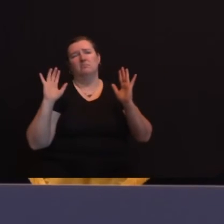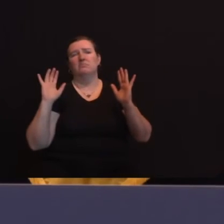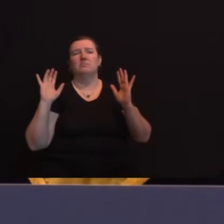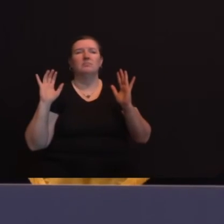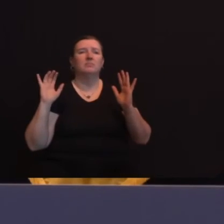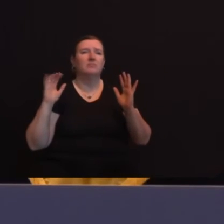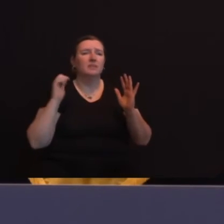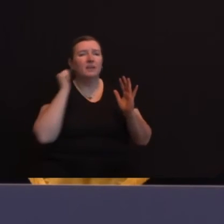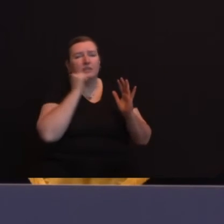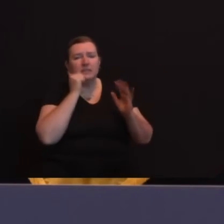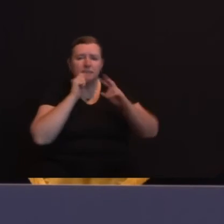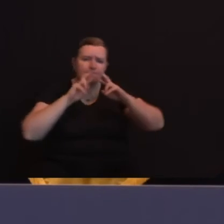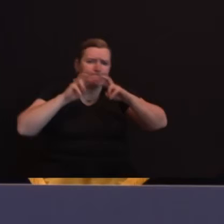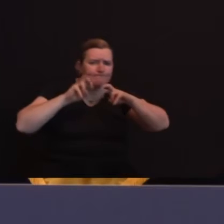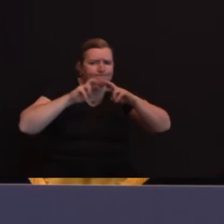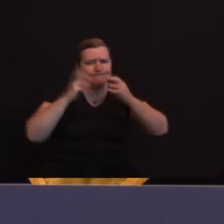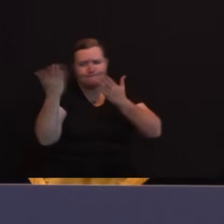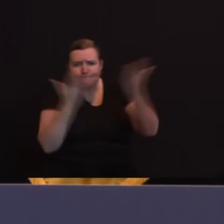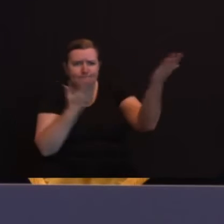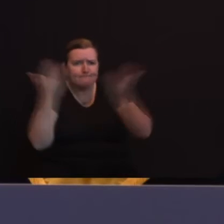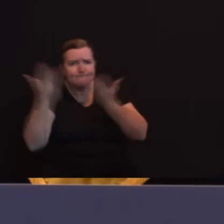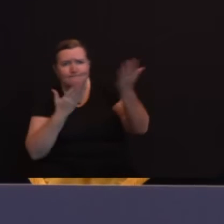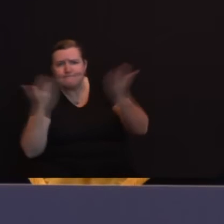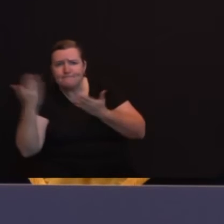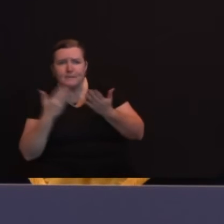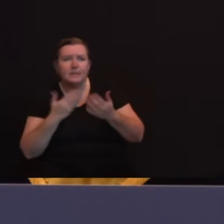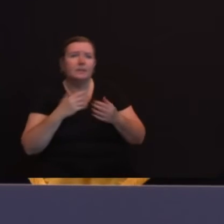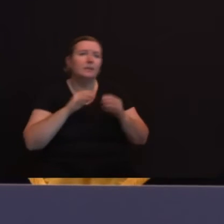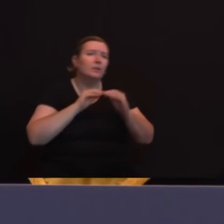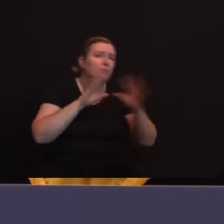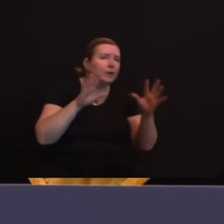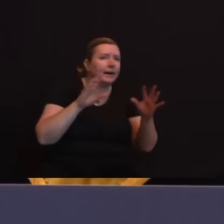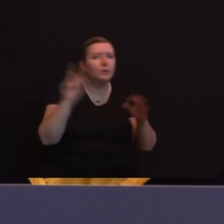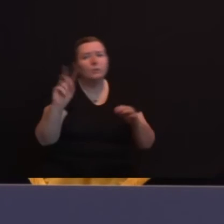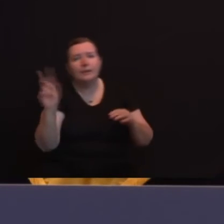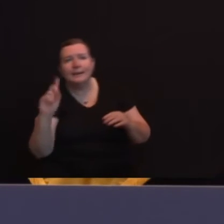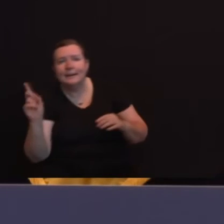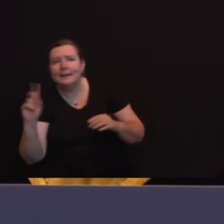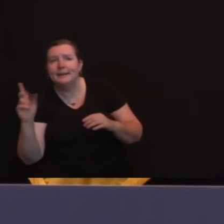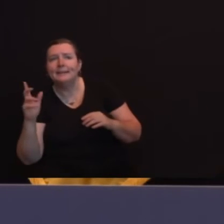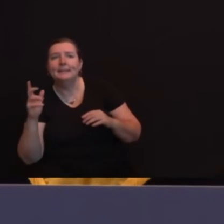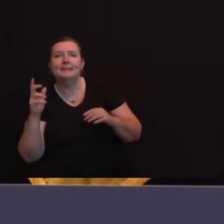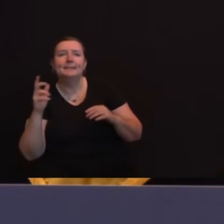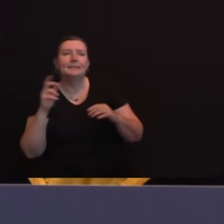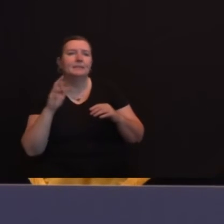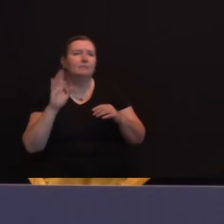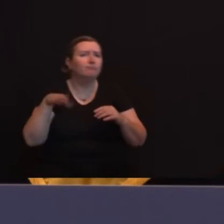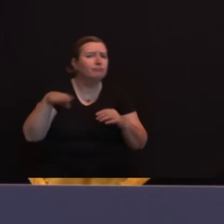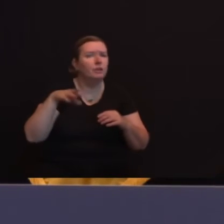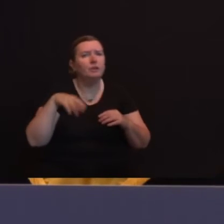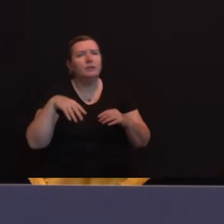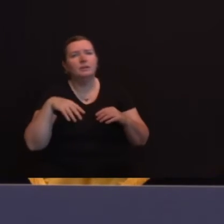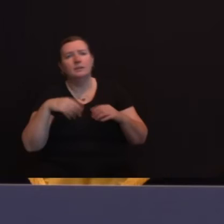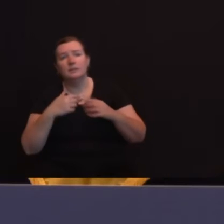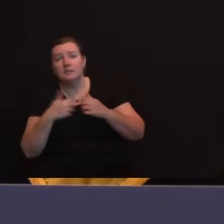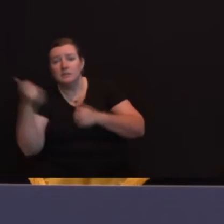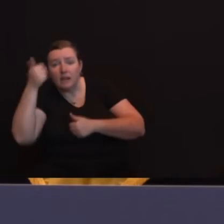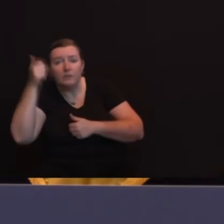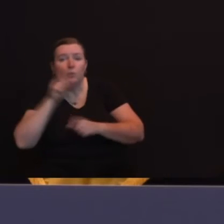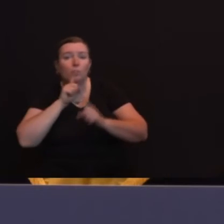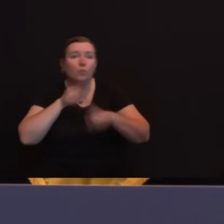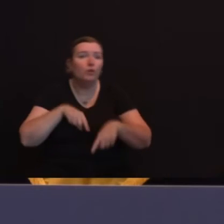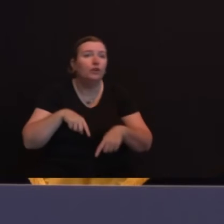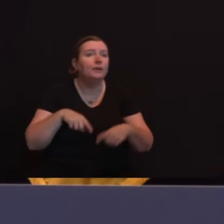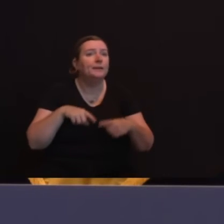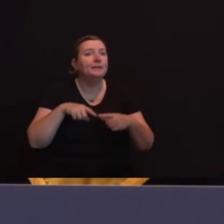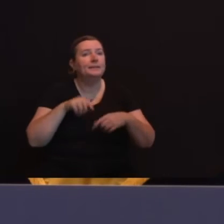of bullhorn, executive order, surging of resources, as Judy and team have done in Newark and